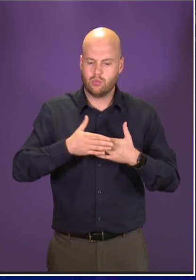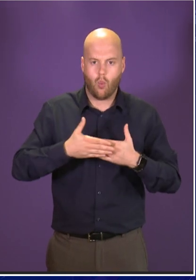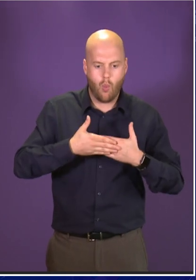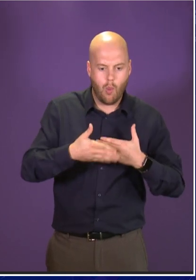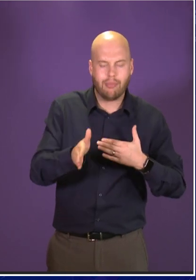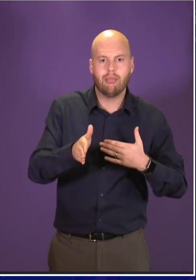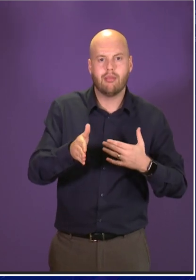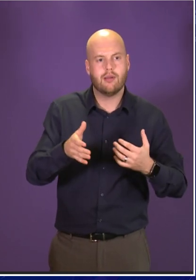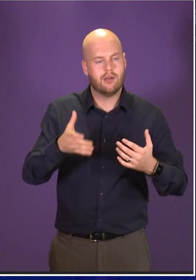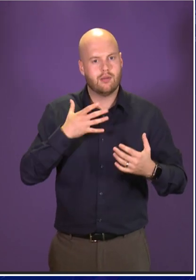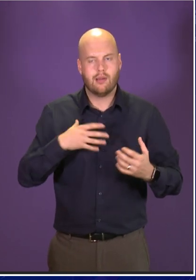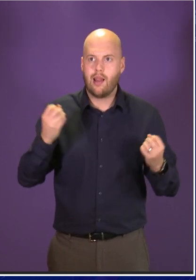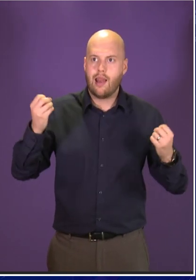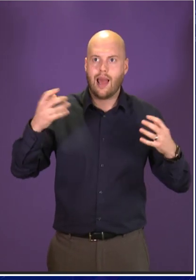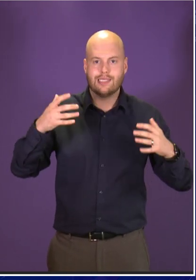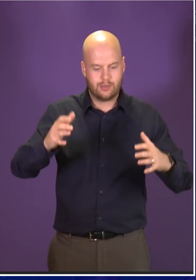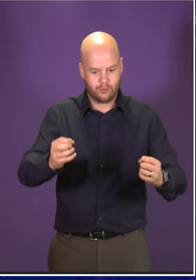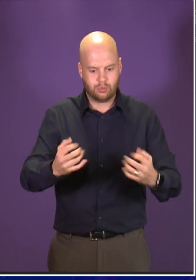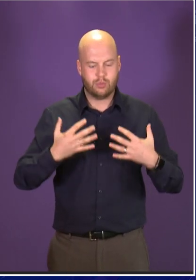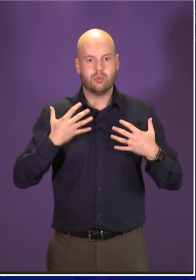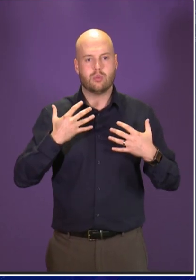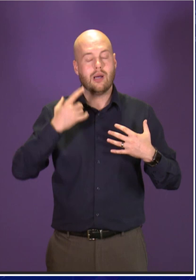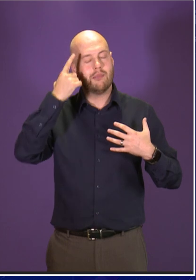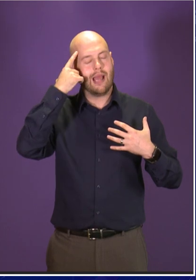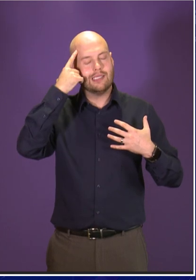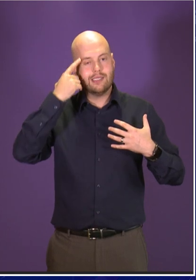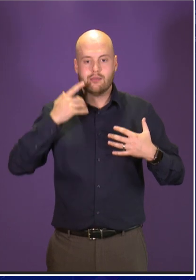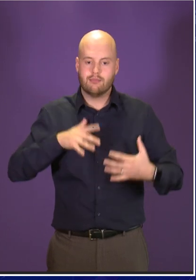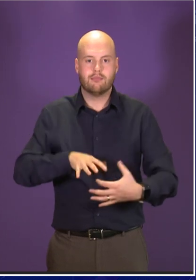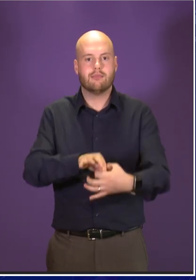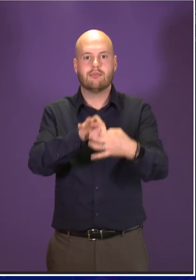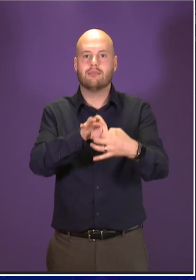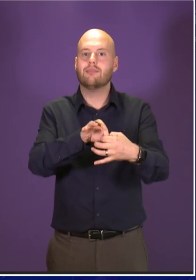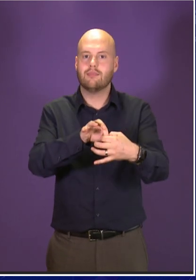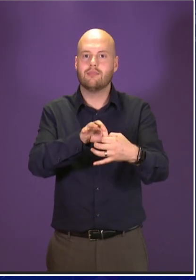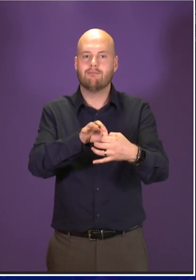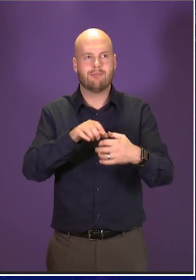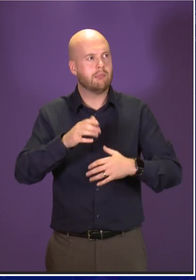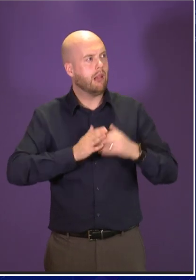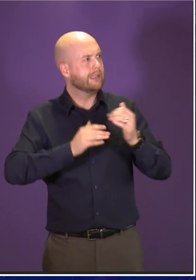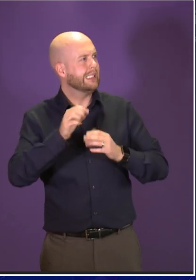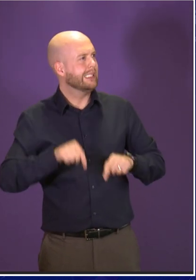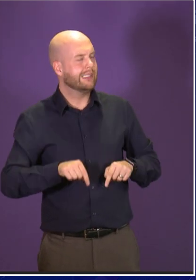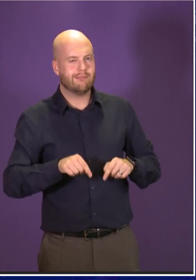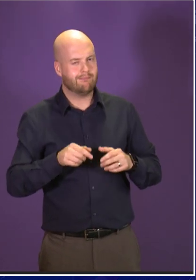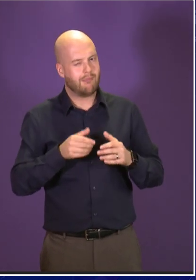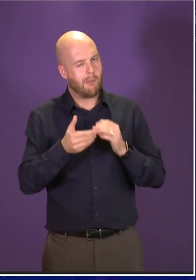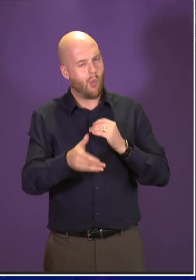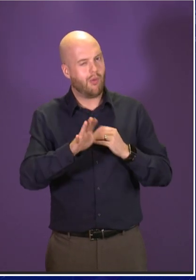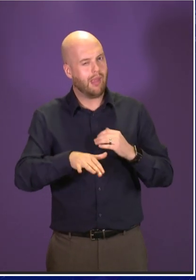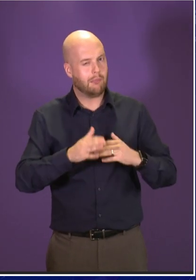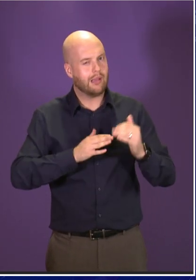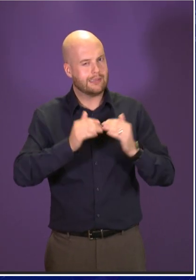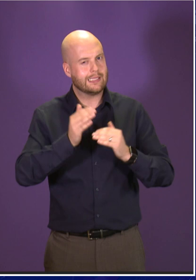in, light of the mind shine out. We have a building which is more than a building. We give